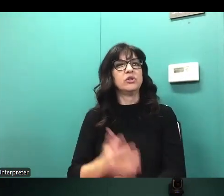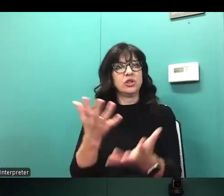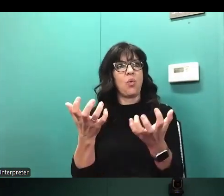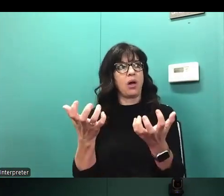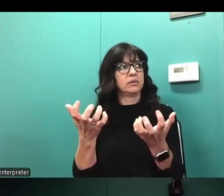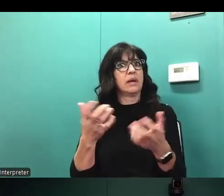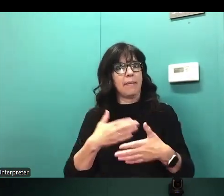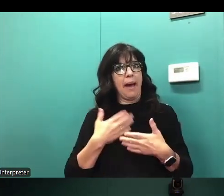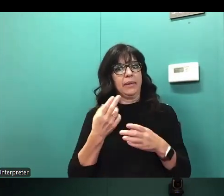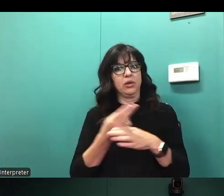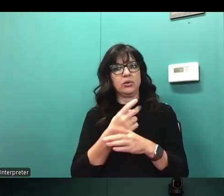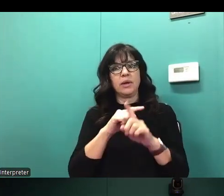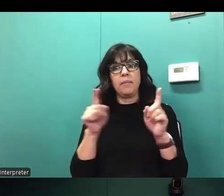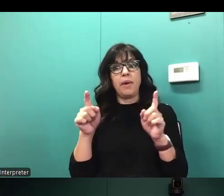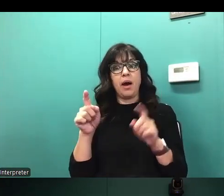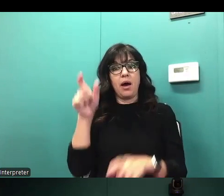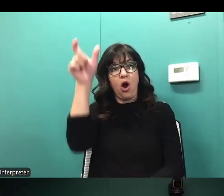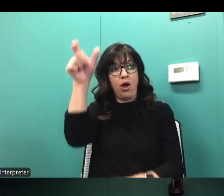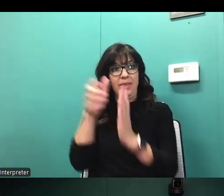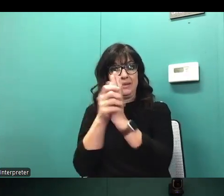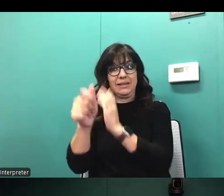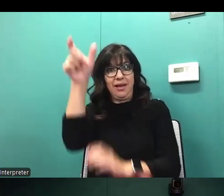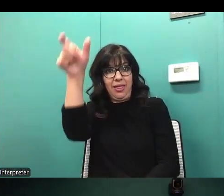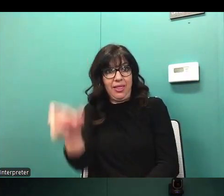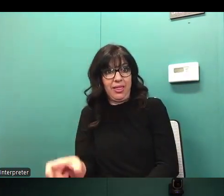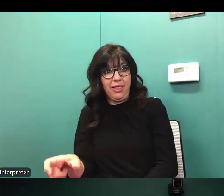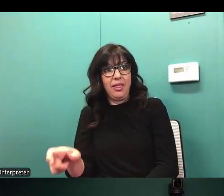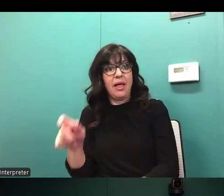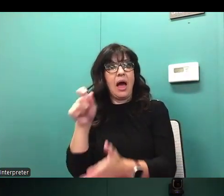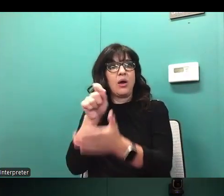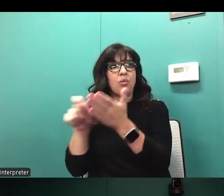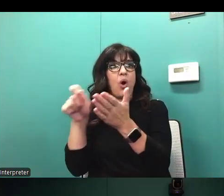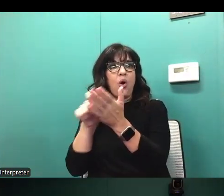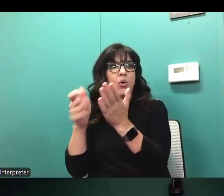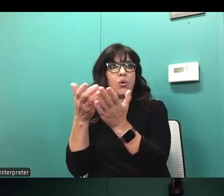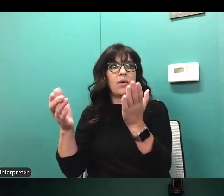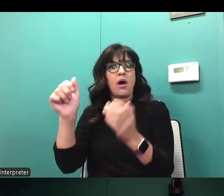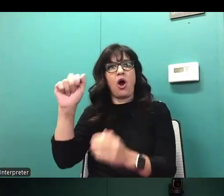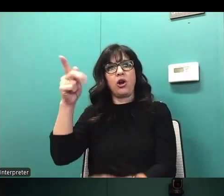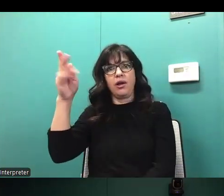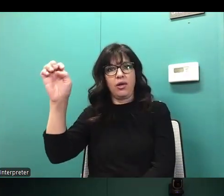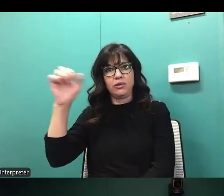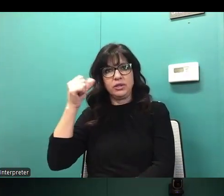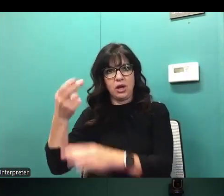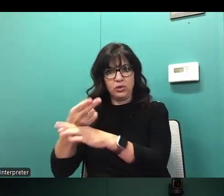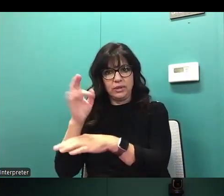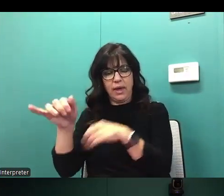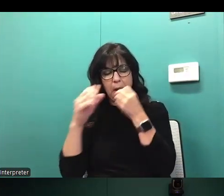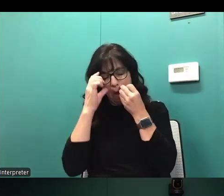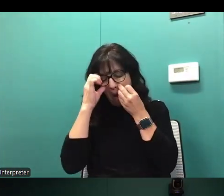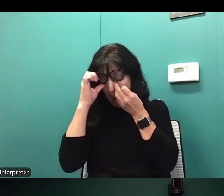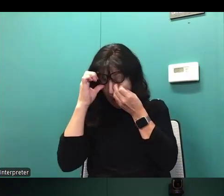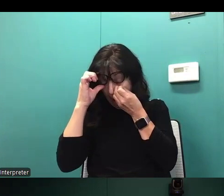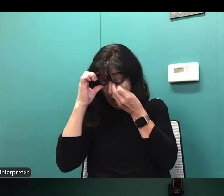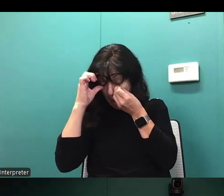I'm glad she's using that. But over here on my skills, language needed, I wrote the article. I know she's not using articles. And so when